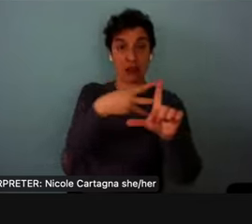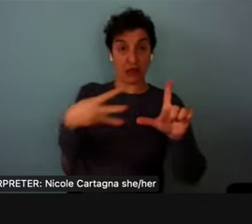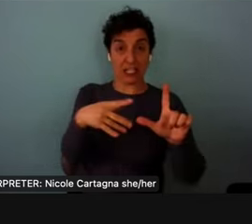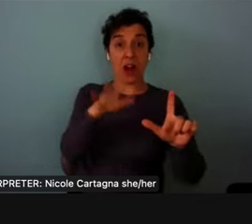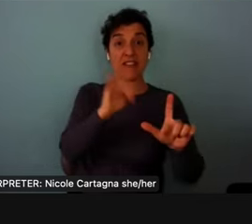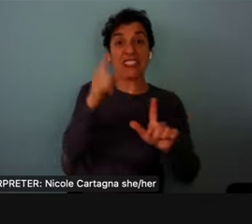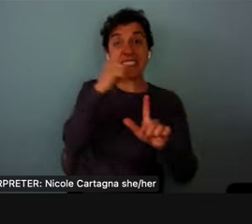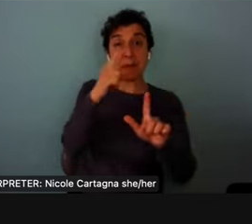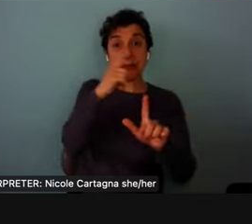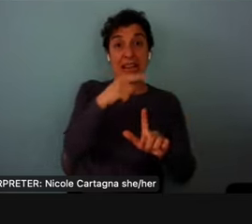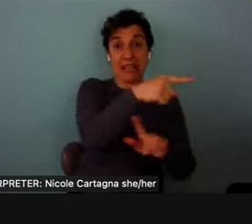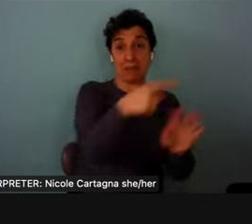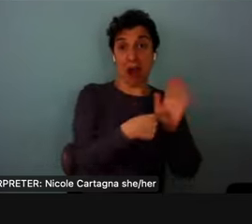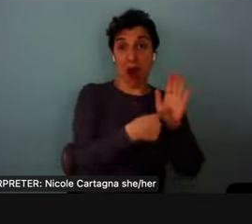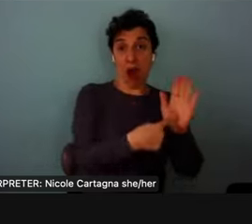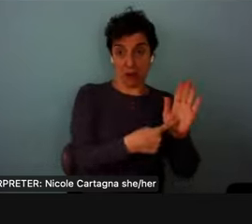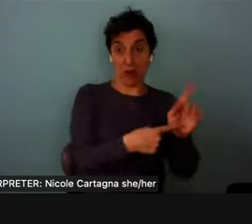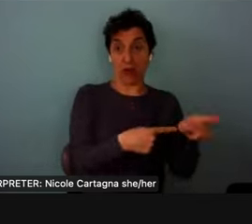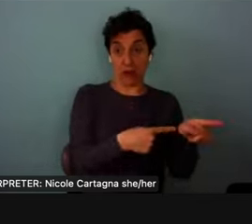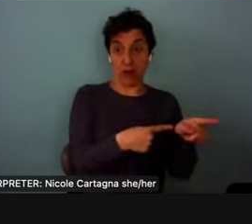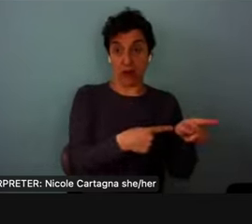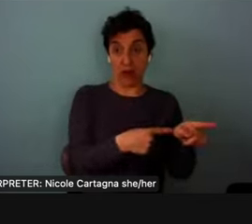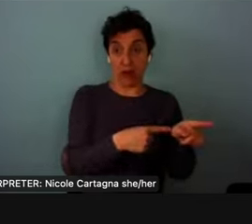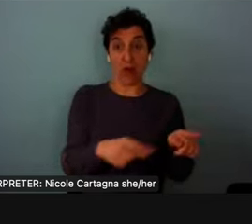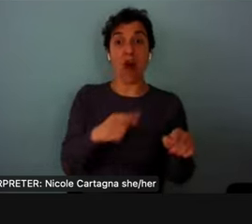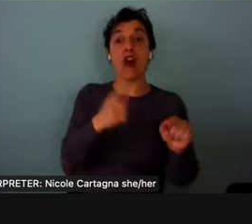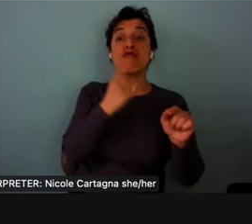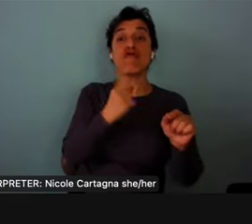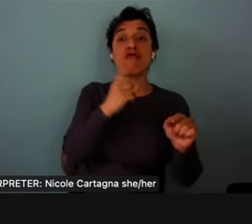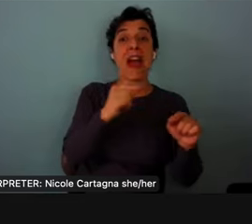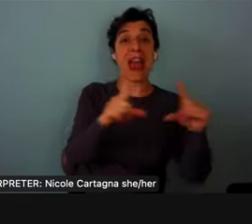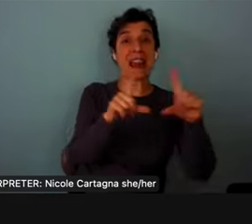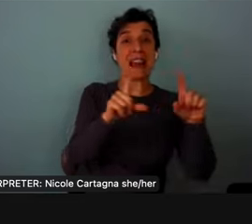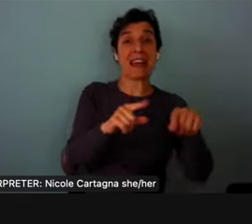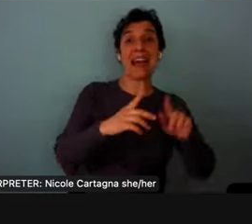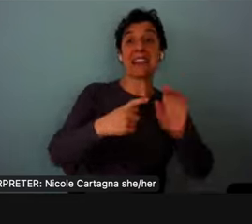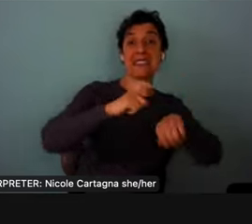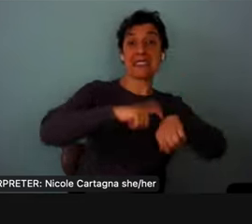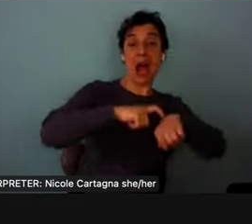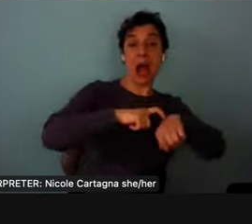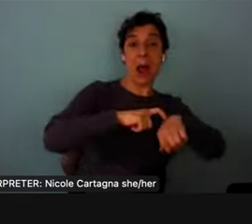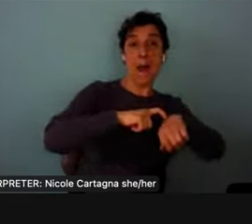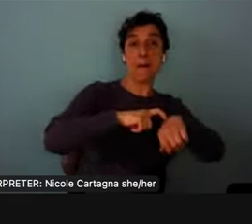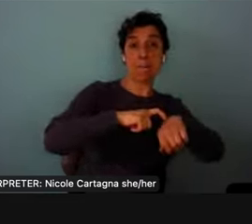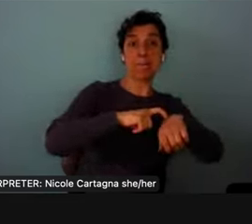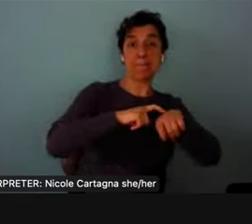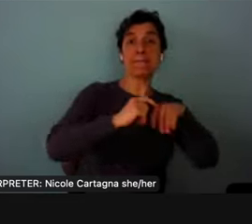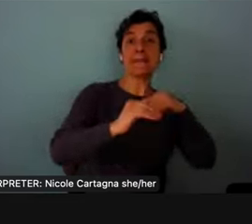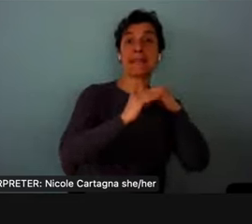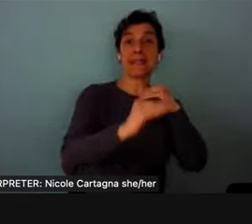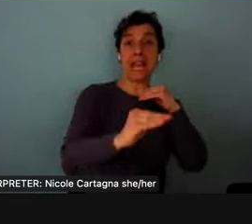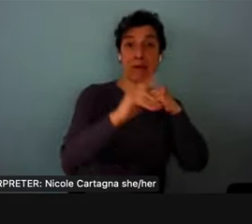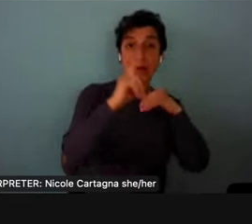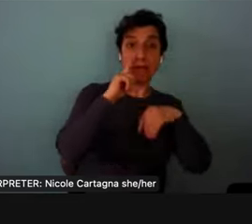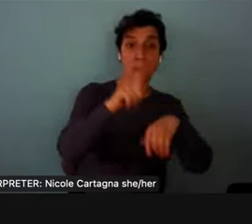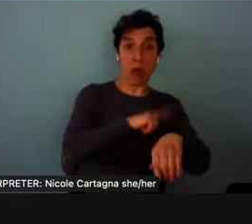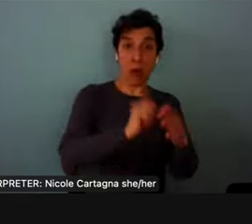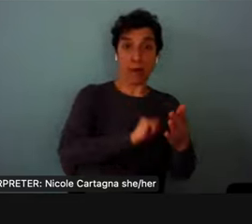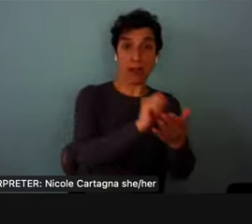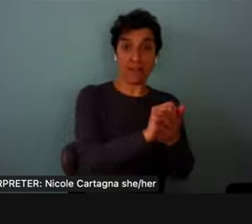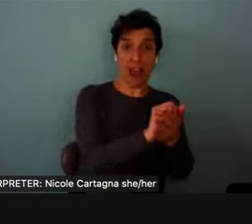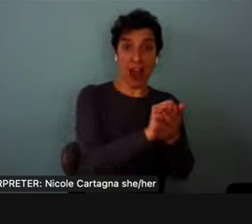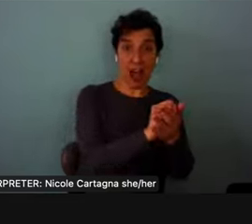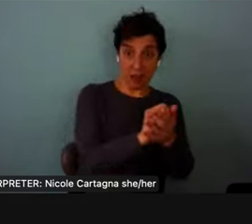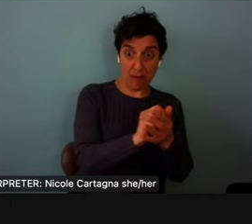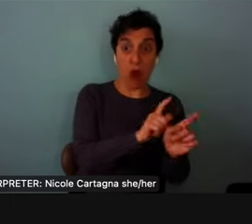model. The red blocks reflect time periods where the functional connectivity patterns are stable over a long period of time. There are also